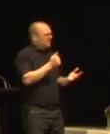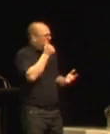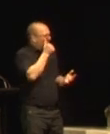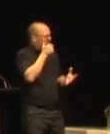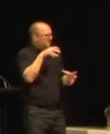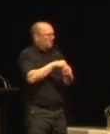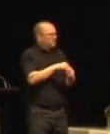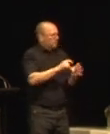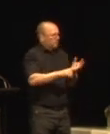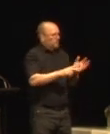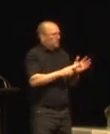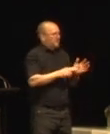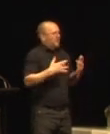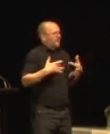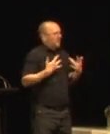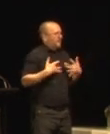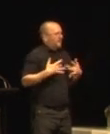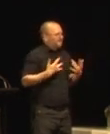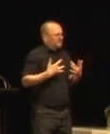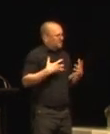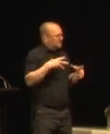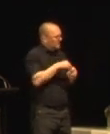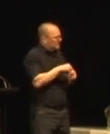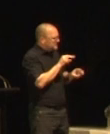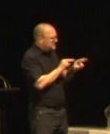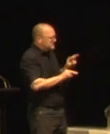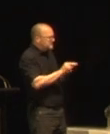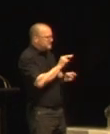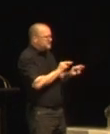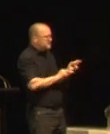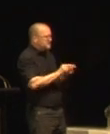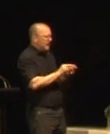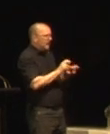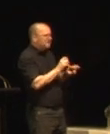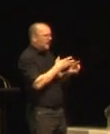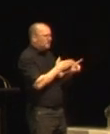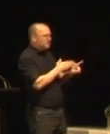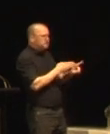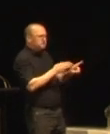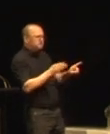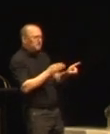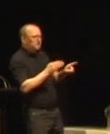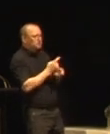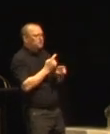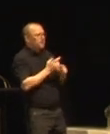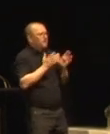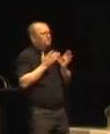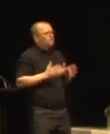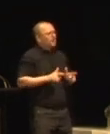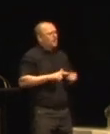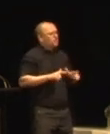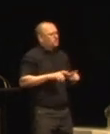you, I've kind of become a student of this body language of participation. What does it look